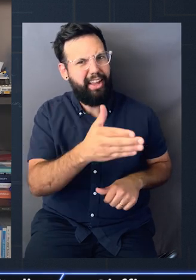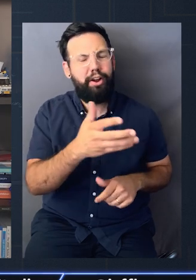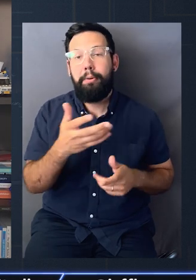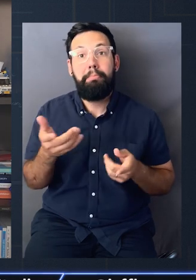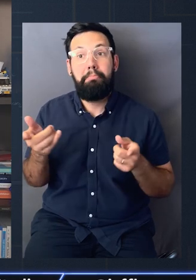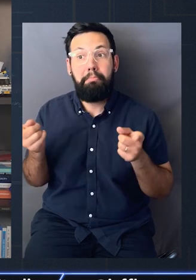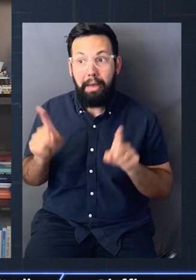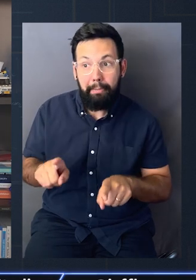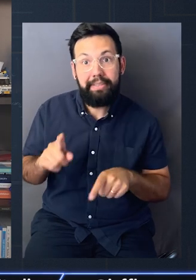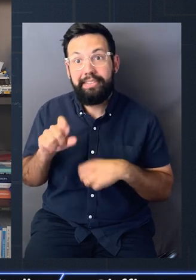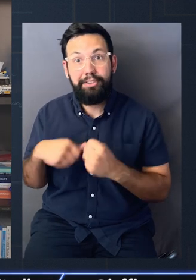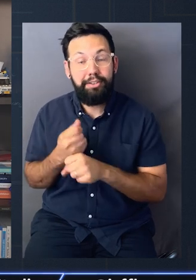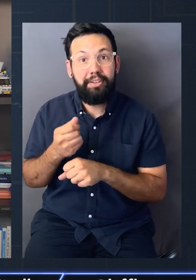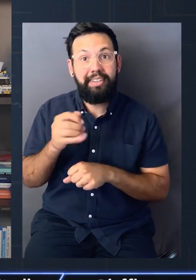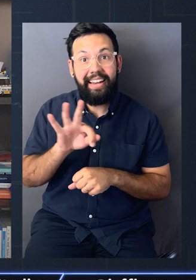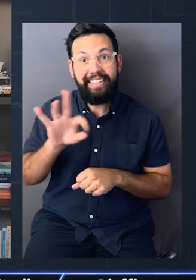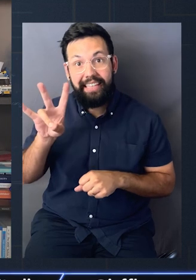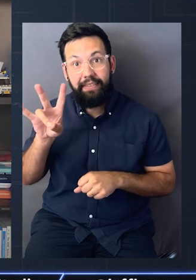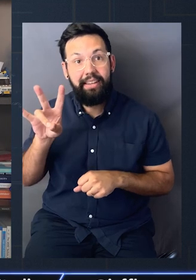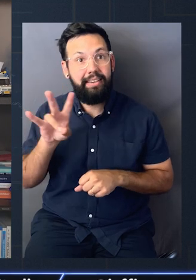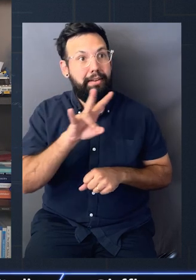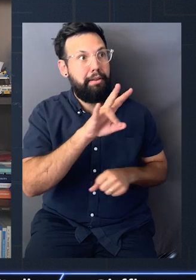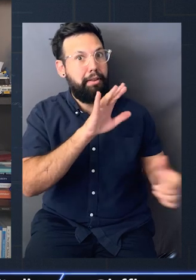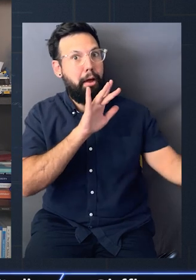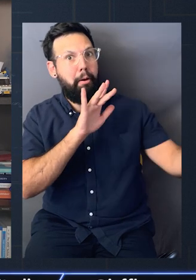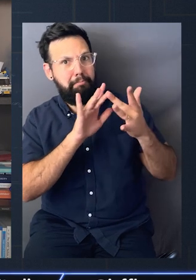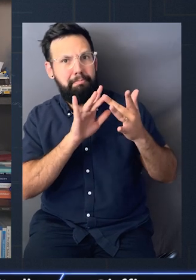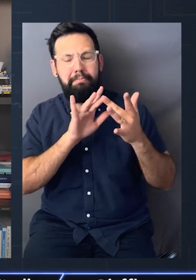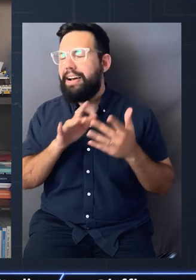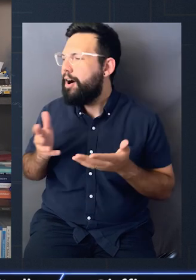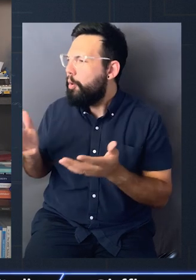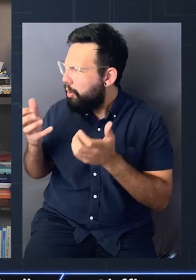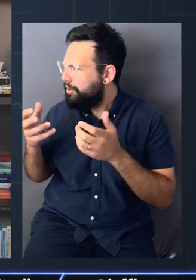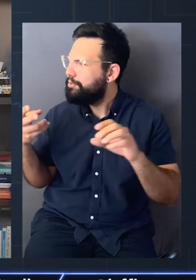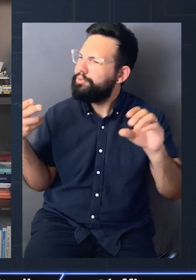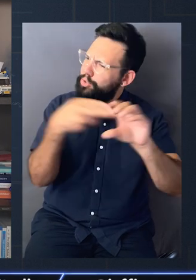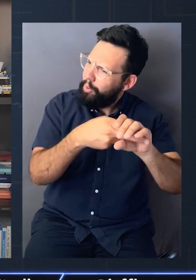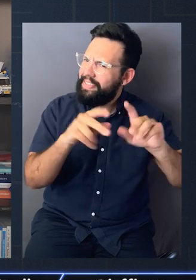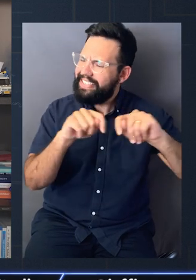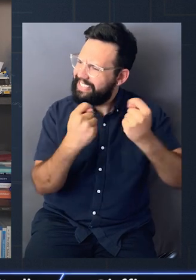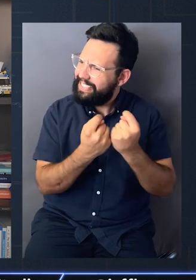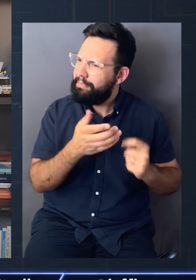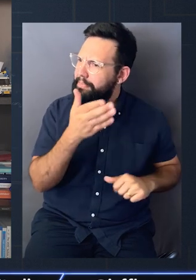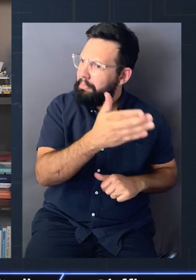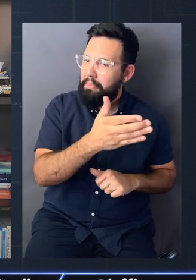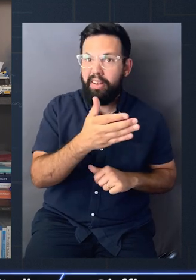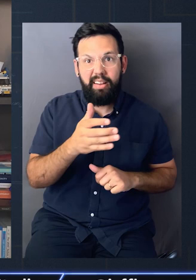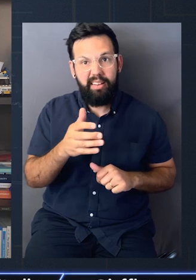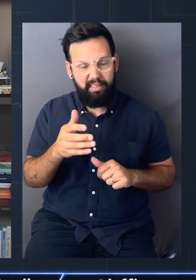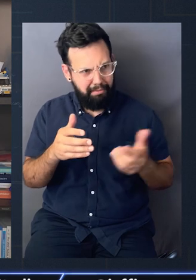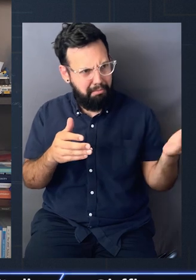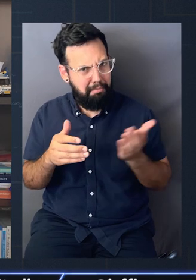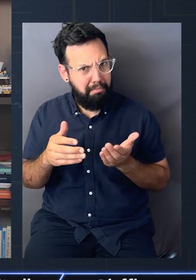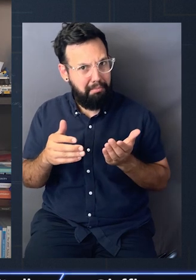in 1997, and they call me back again and say, Jeff, we really want to find a way to get you onto our team. And opportunity